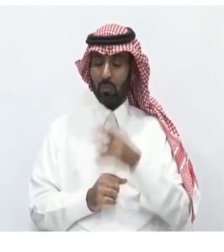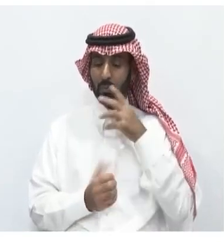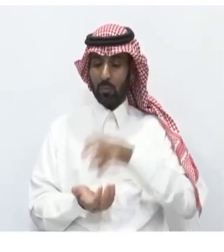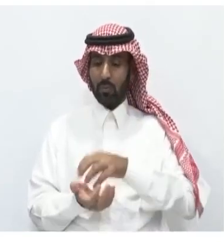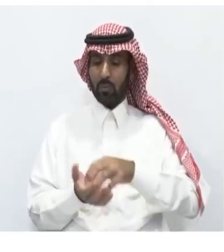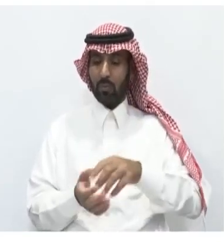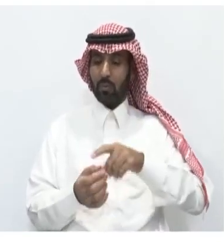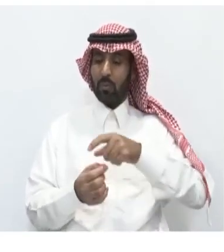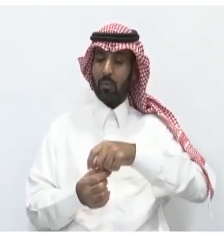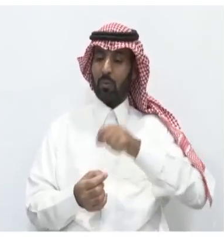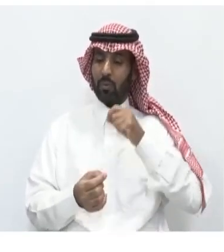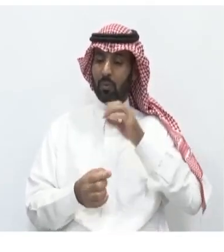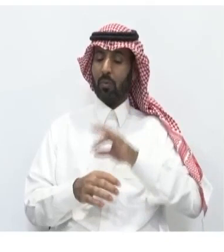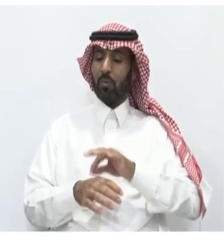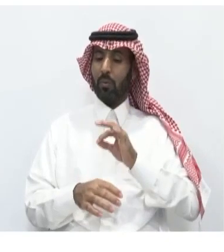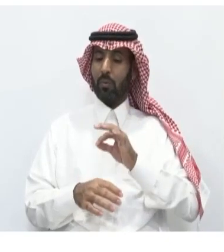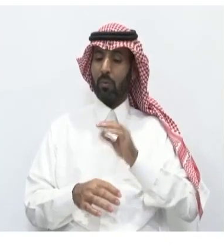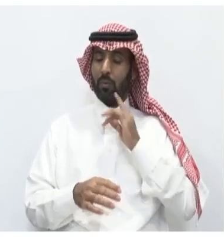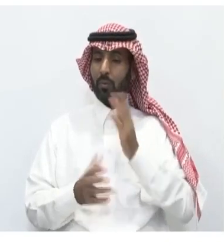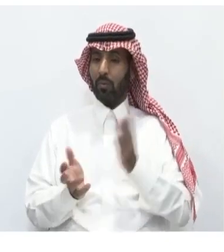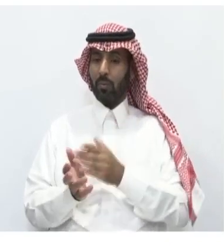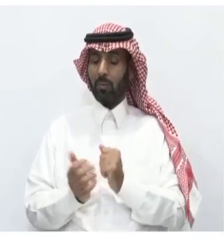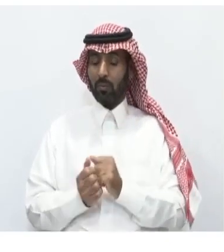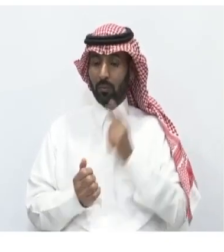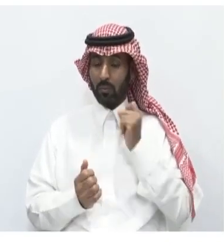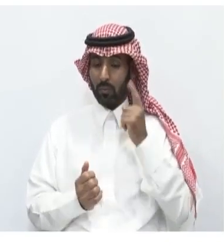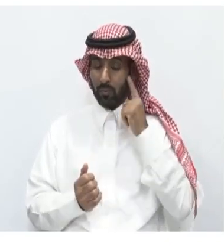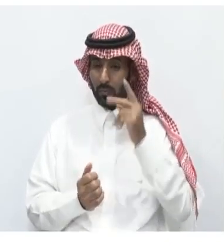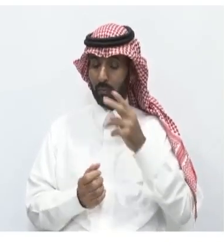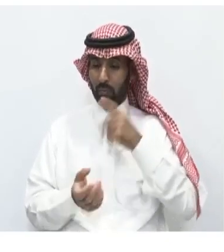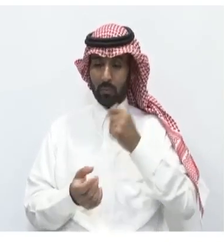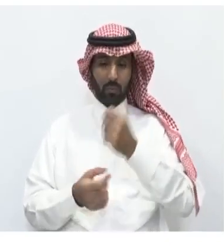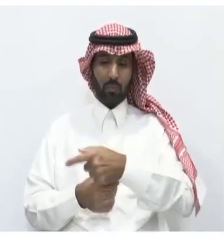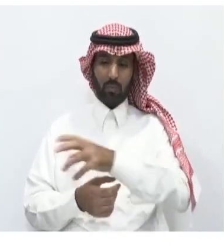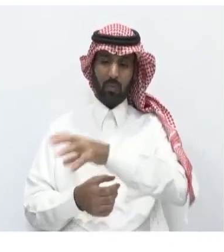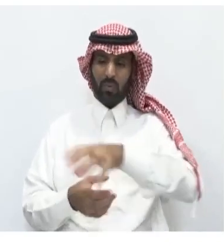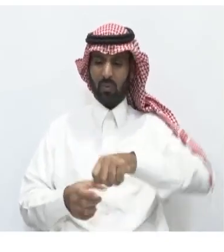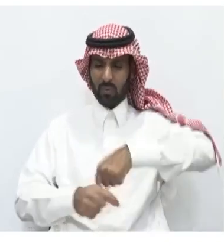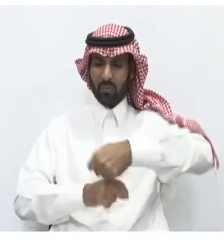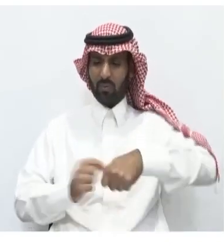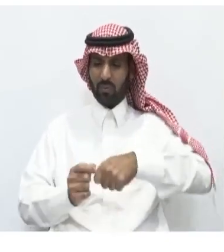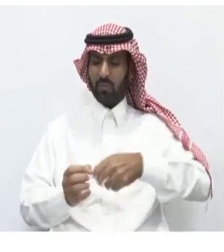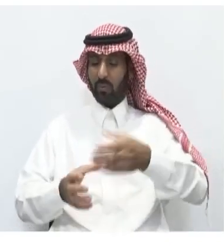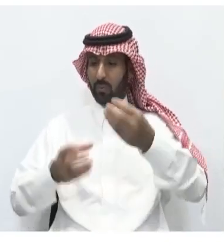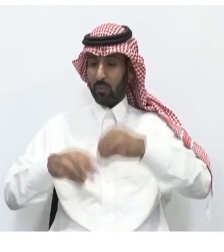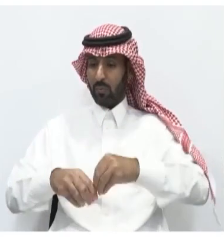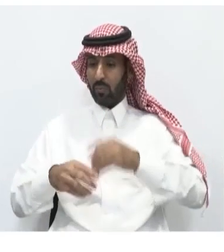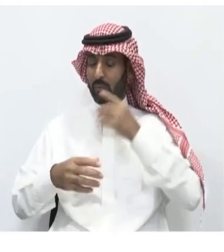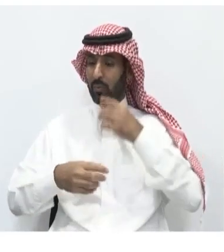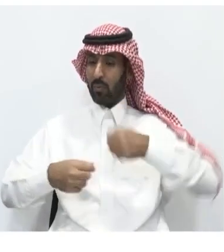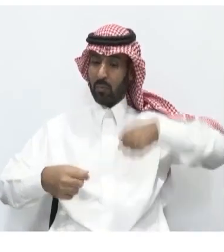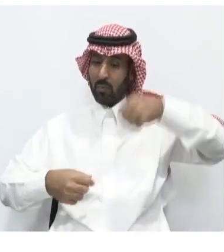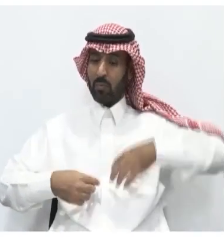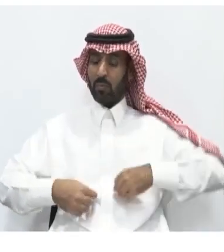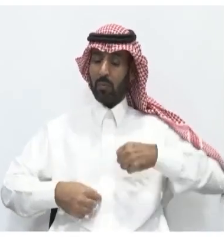removing ticks to taking out splinters. It's also a very good idea to throw a couple of trash bags in your backpack for dirty laundry,